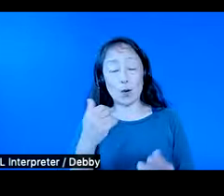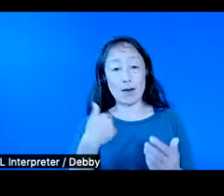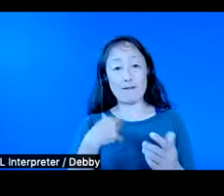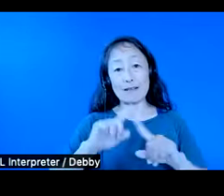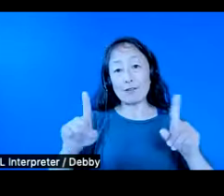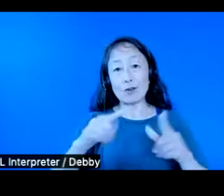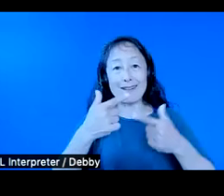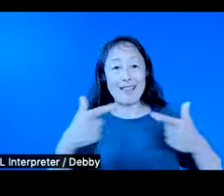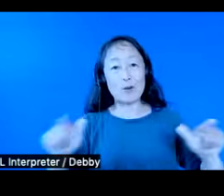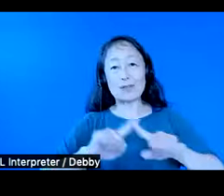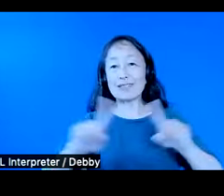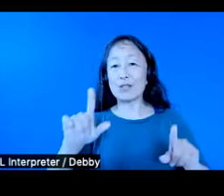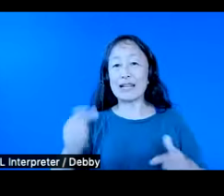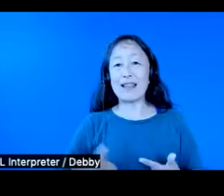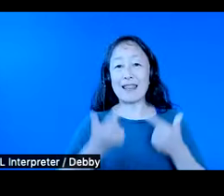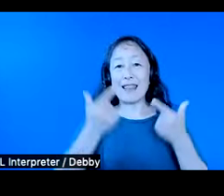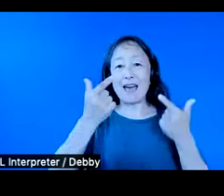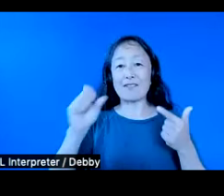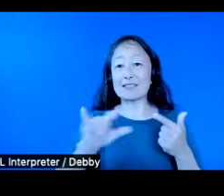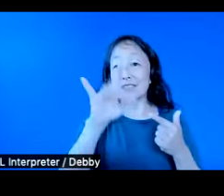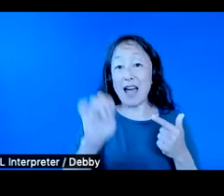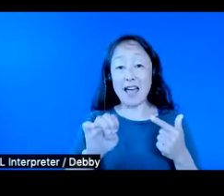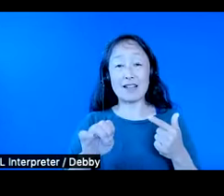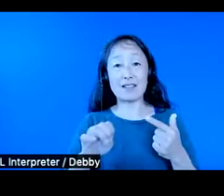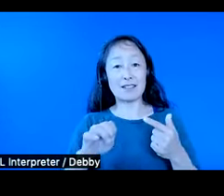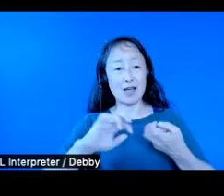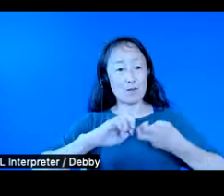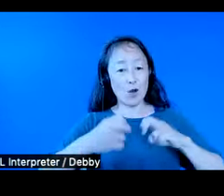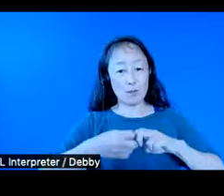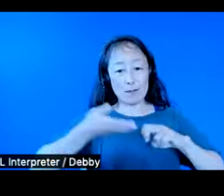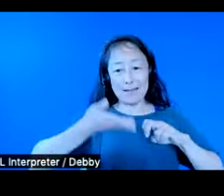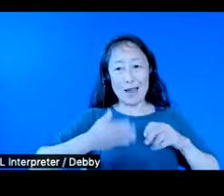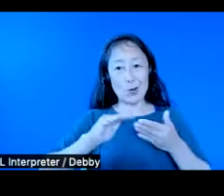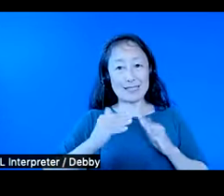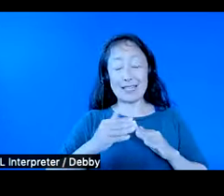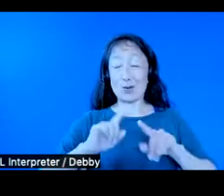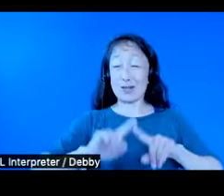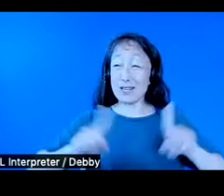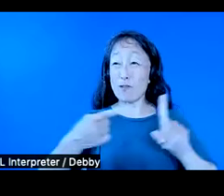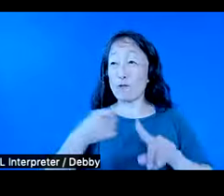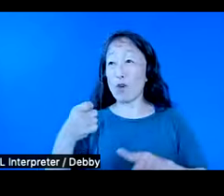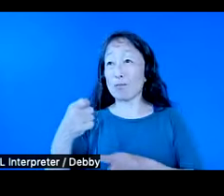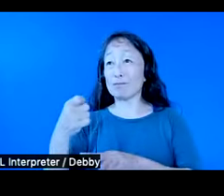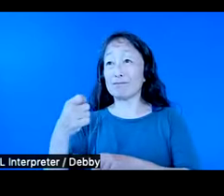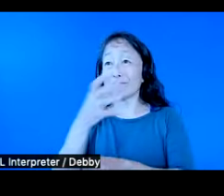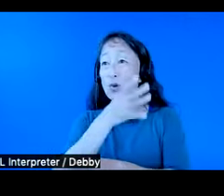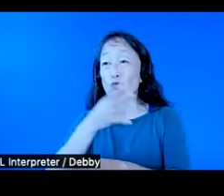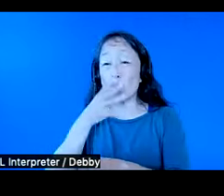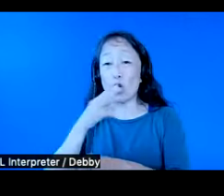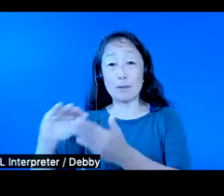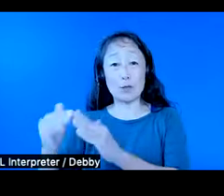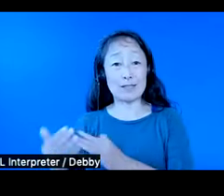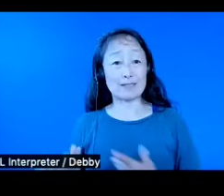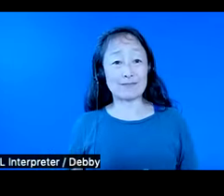language and lifestyle and problems that are way different than rural communities? Or is it reservation? All of